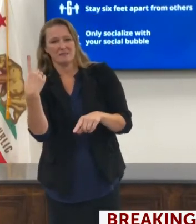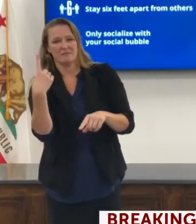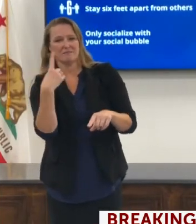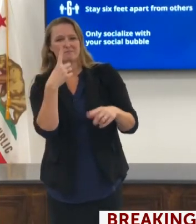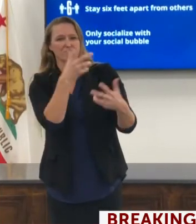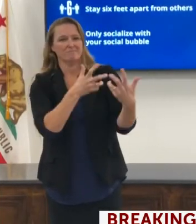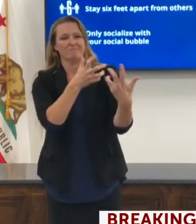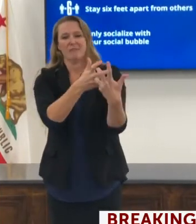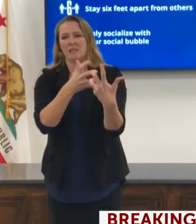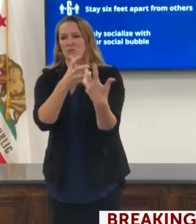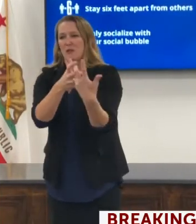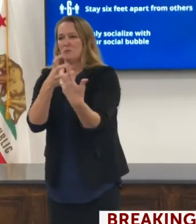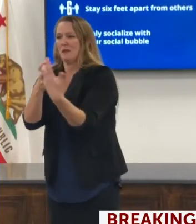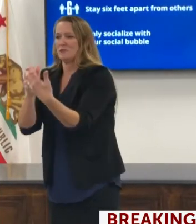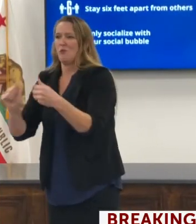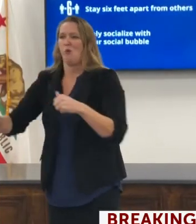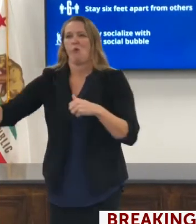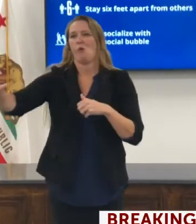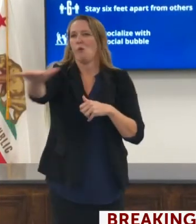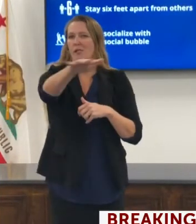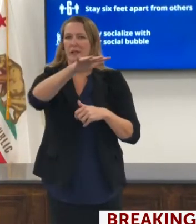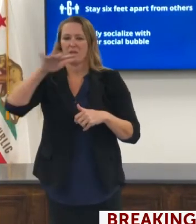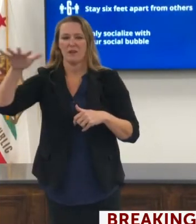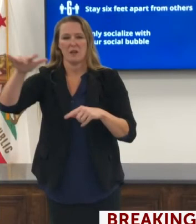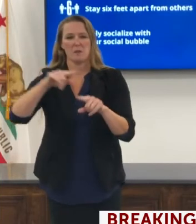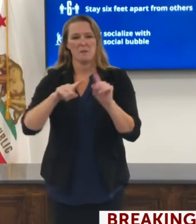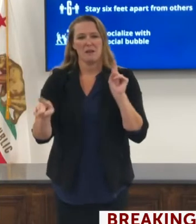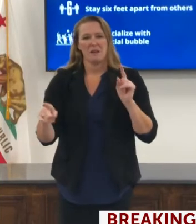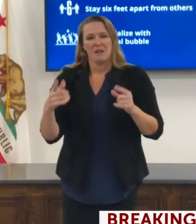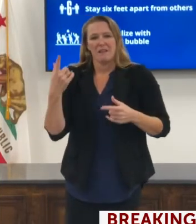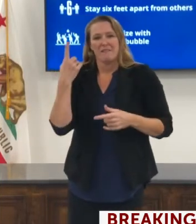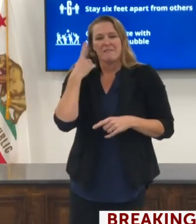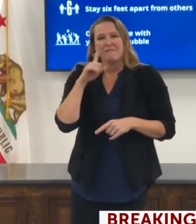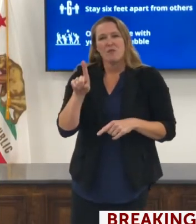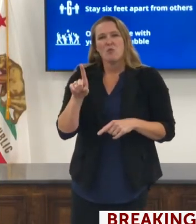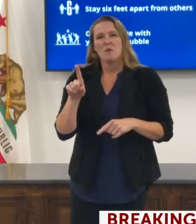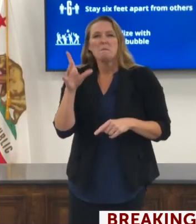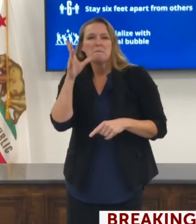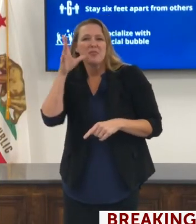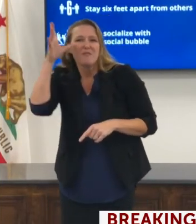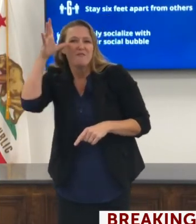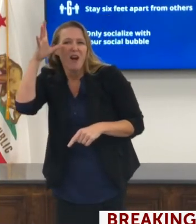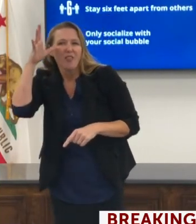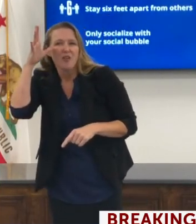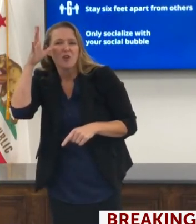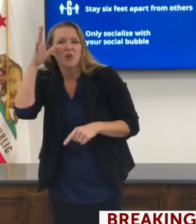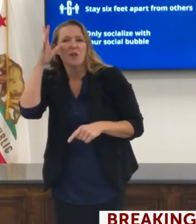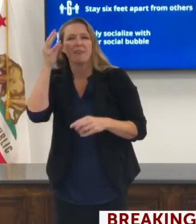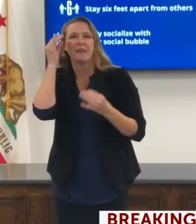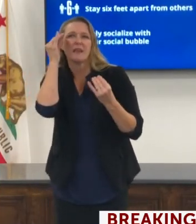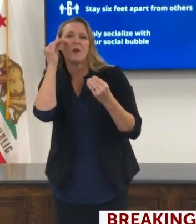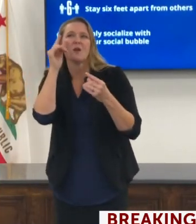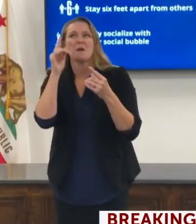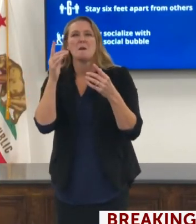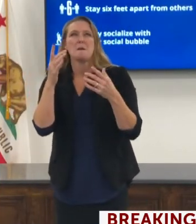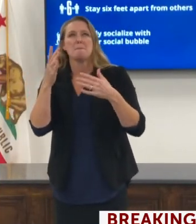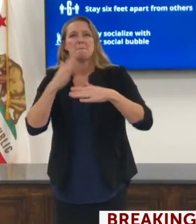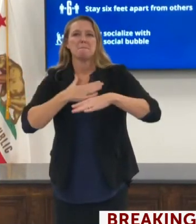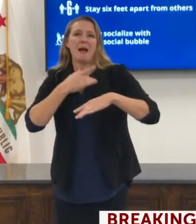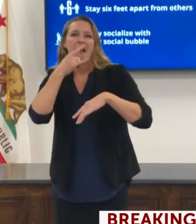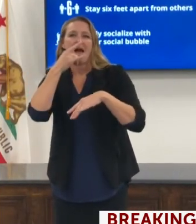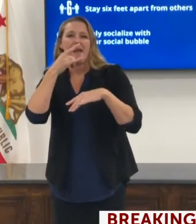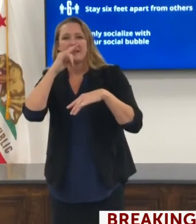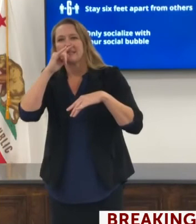realistic timeline for people to see their kids go back inside classrooms. I know it's variable, but what can you offer in terms